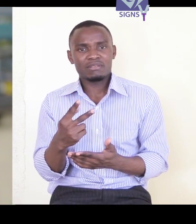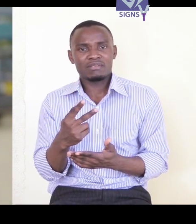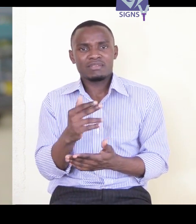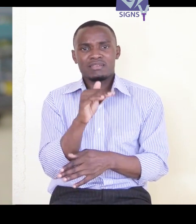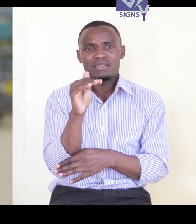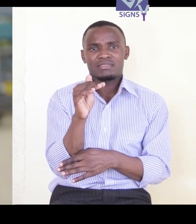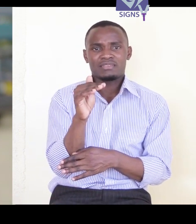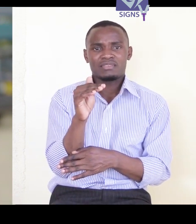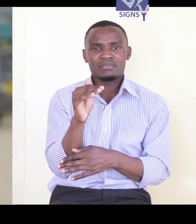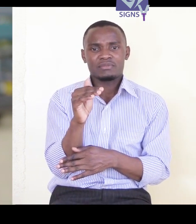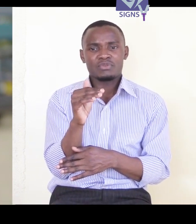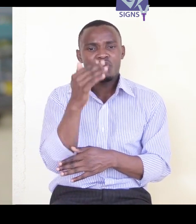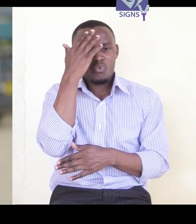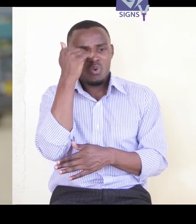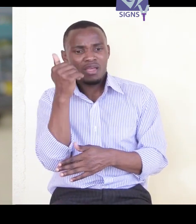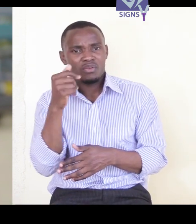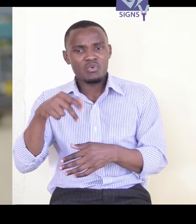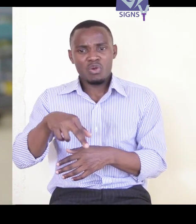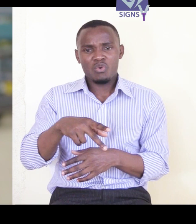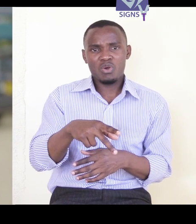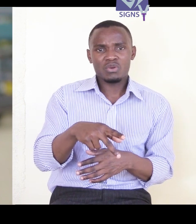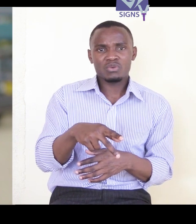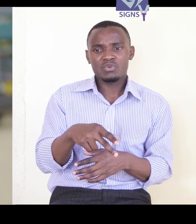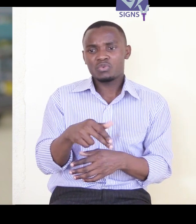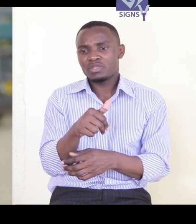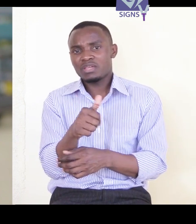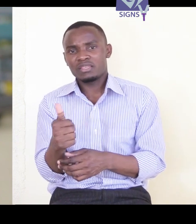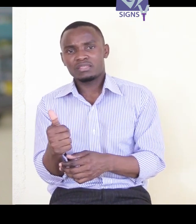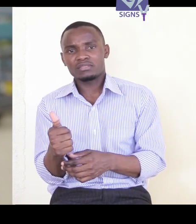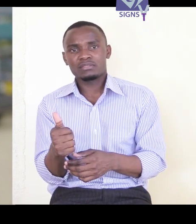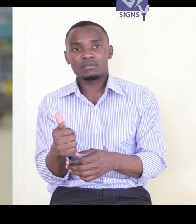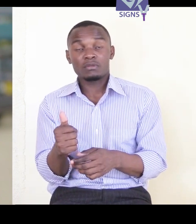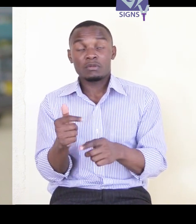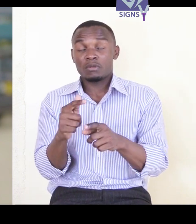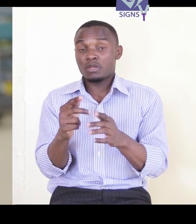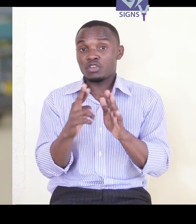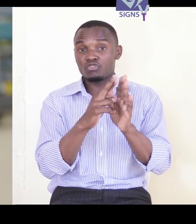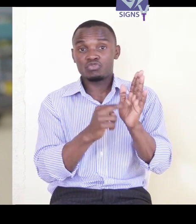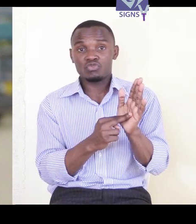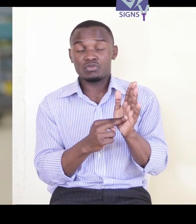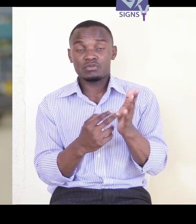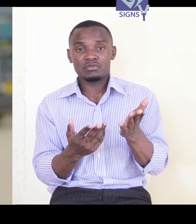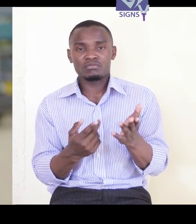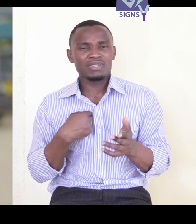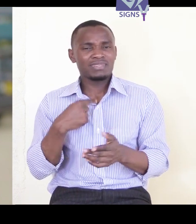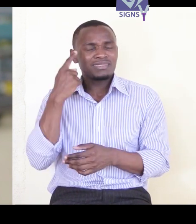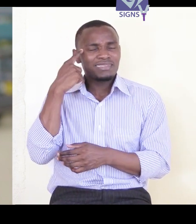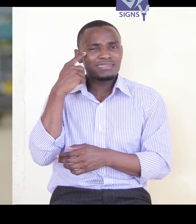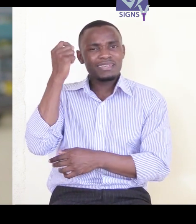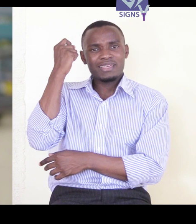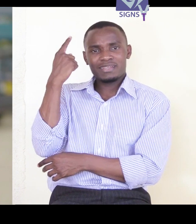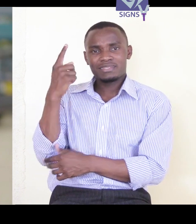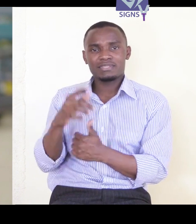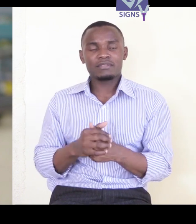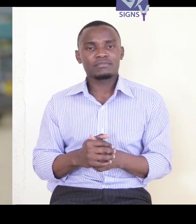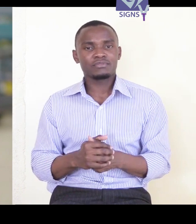I have not seen anybody asking me why I am working with somebody and the rule is keep social distance. I think they also understand when they